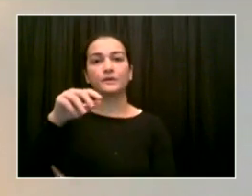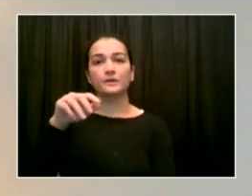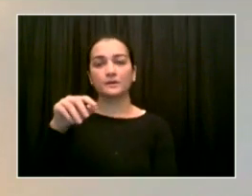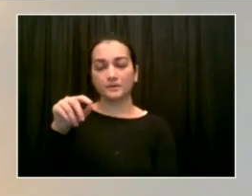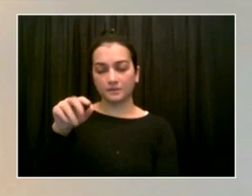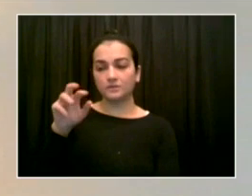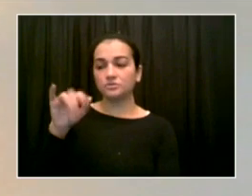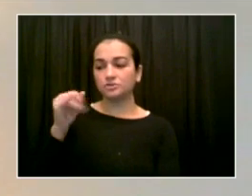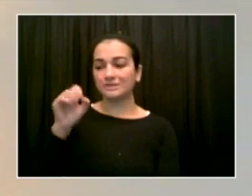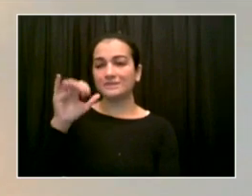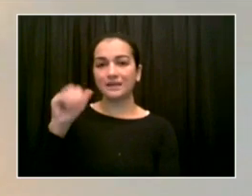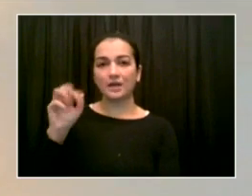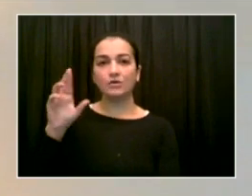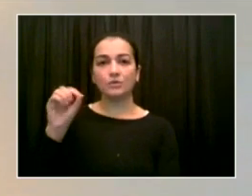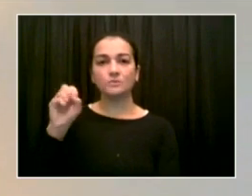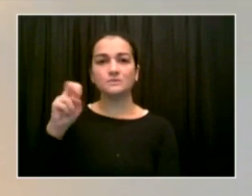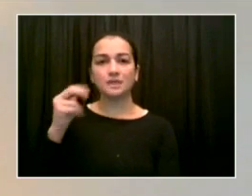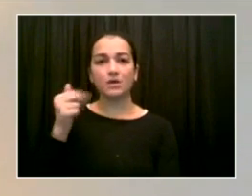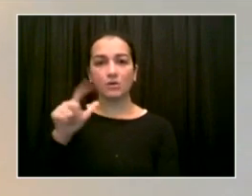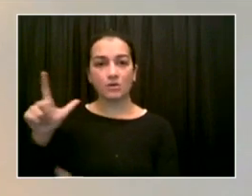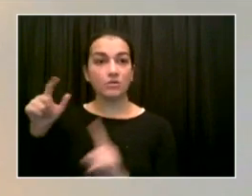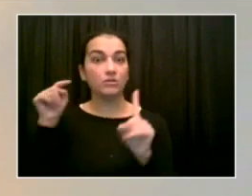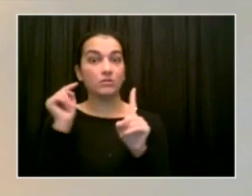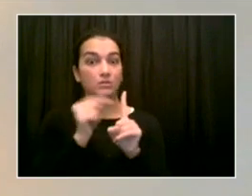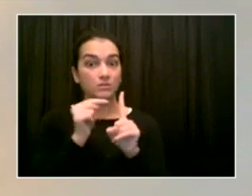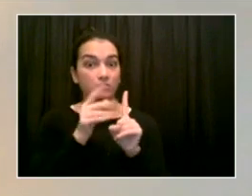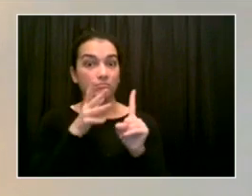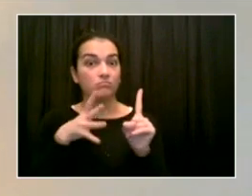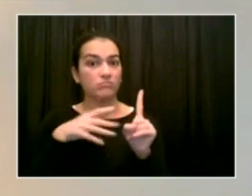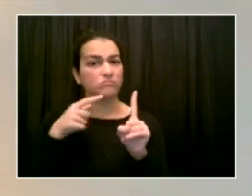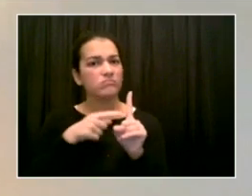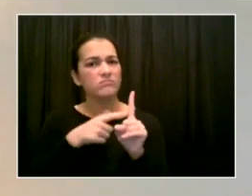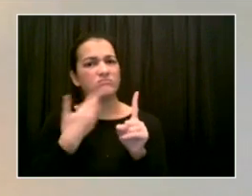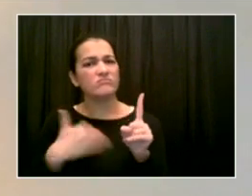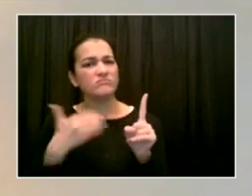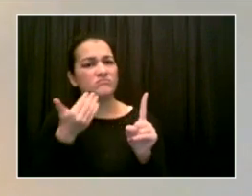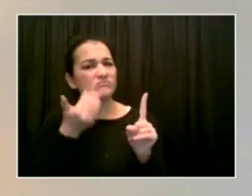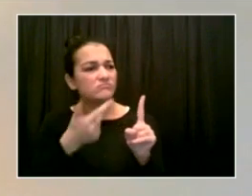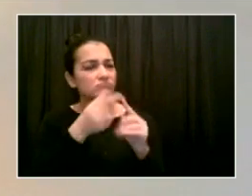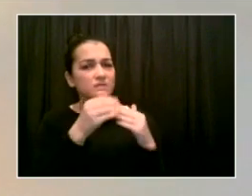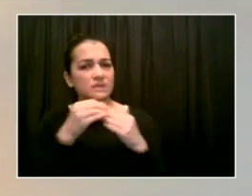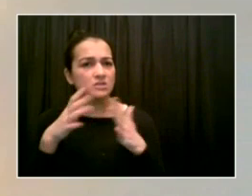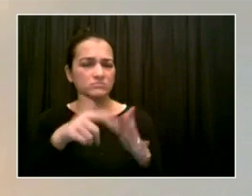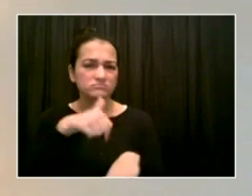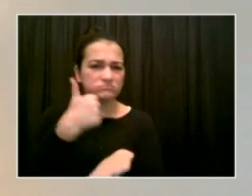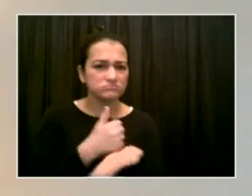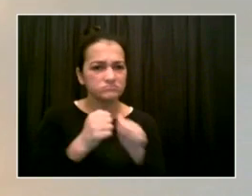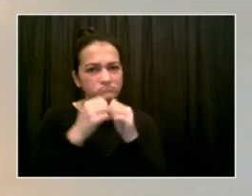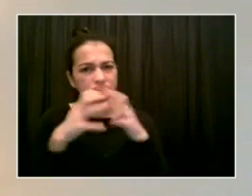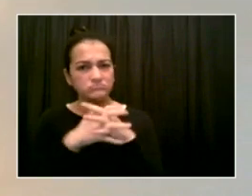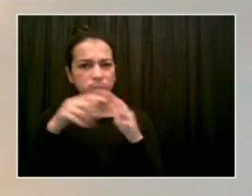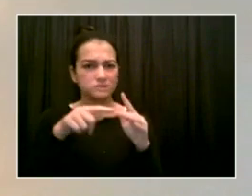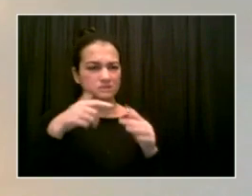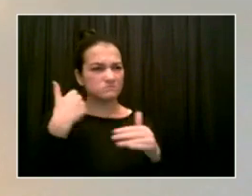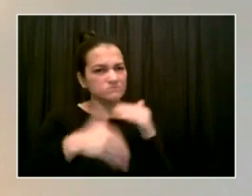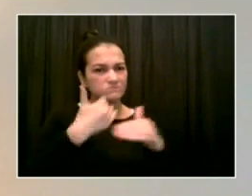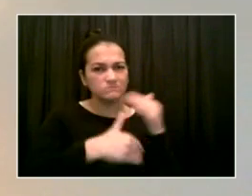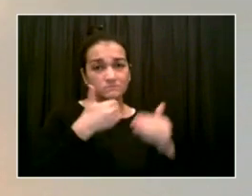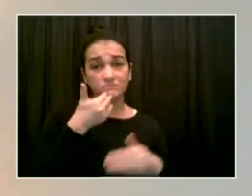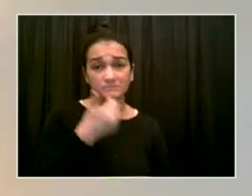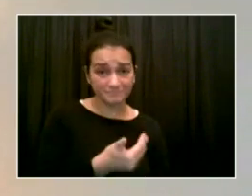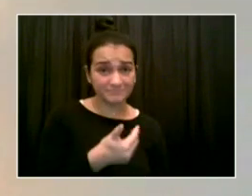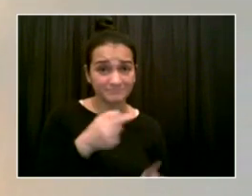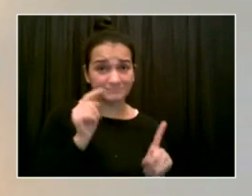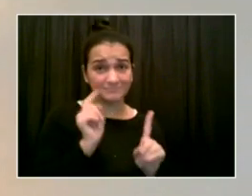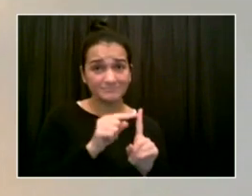illness, loss, uncertainty, fear. So the 988 option is right on time. We need people